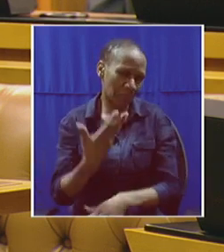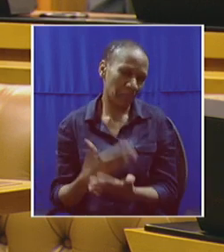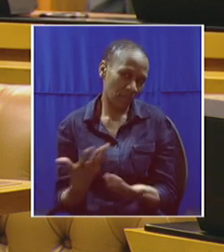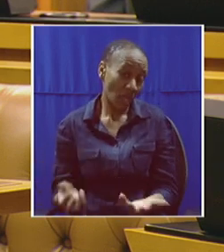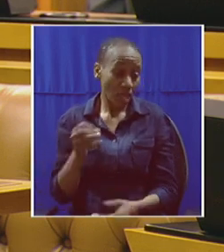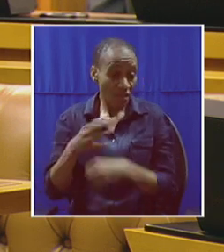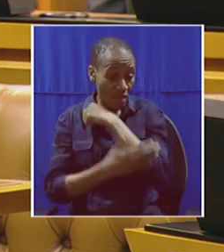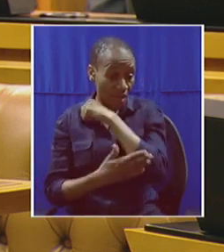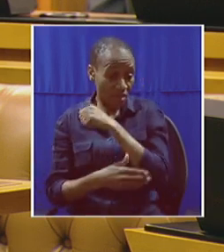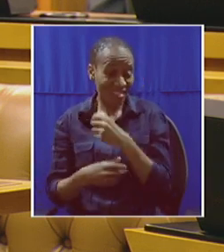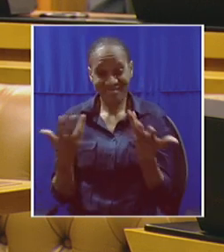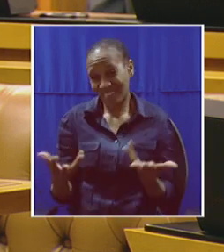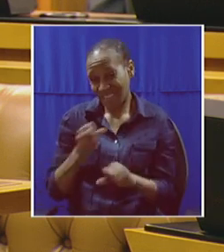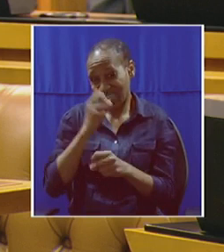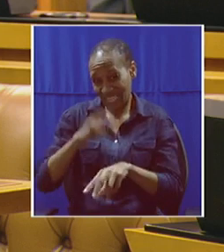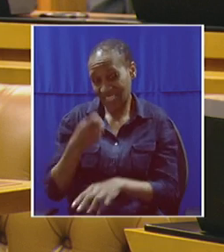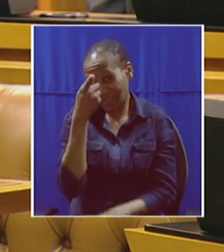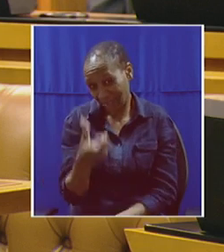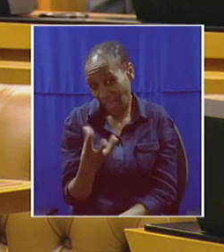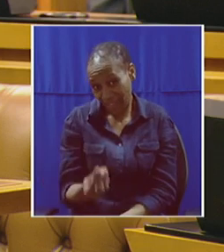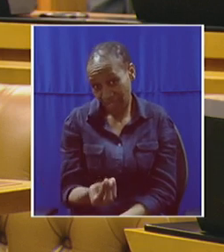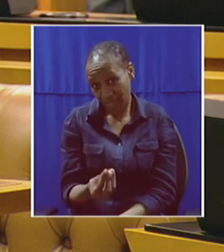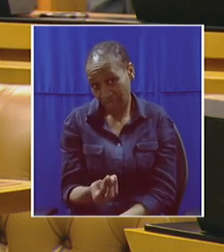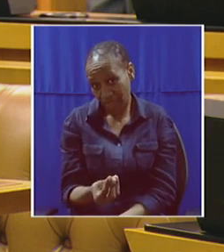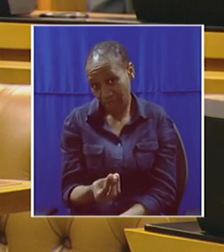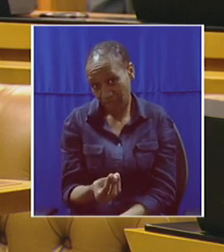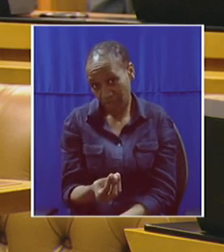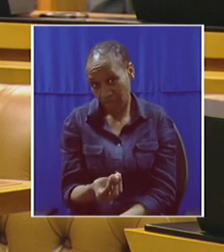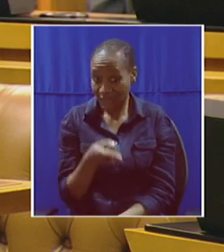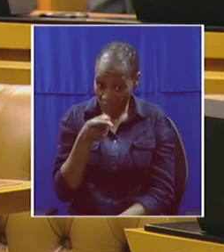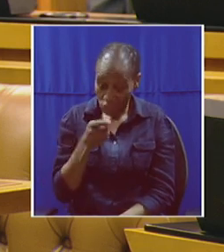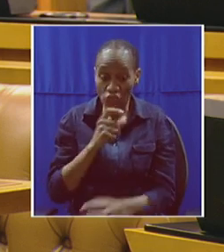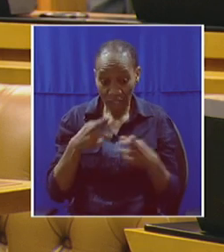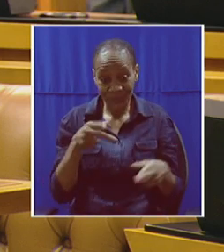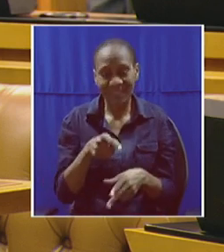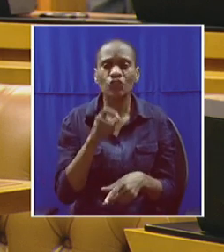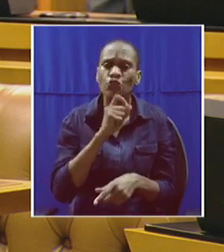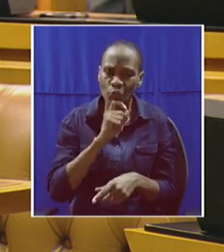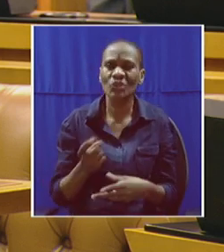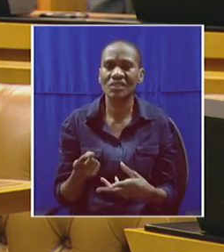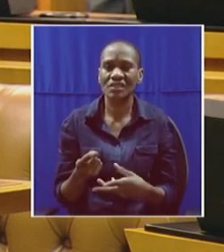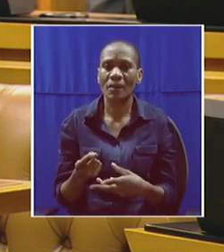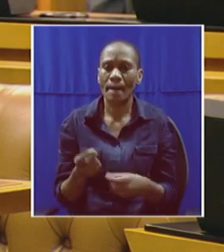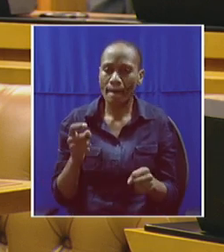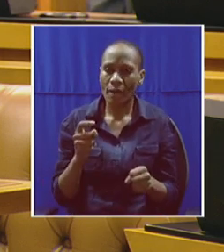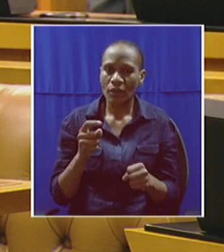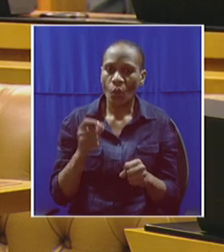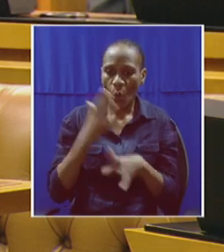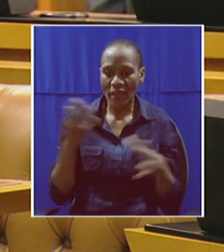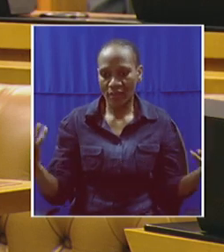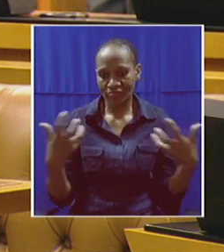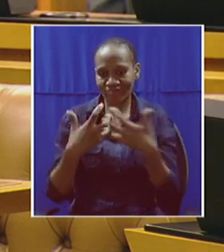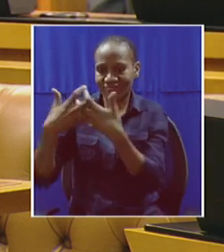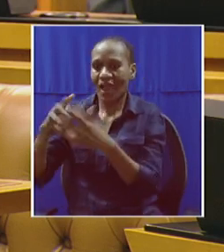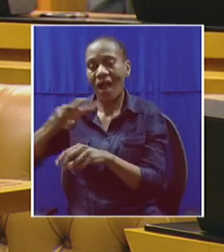and needs but it must be a porn of the powerful countries of the West and